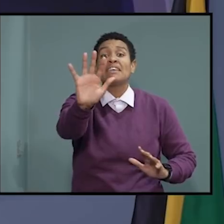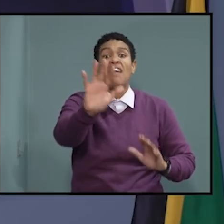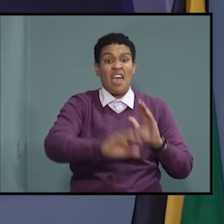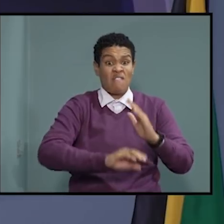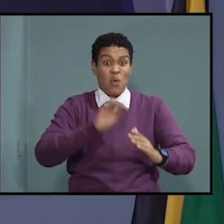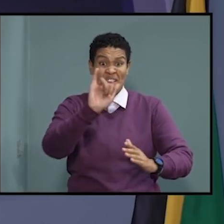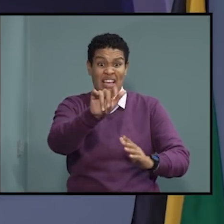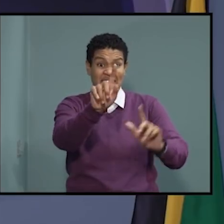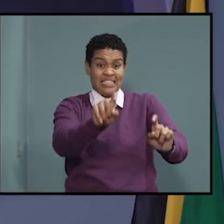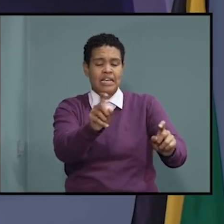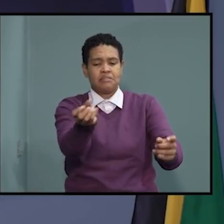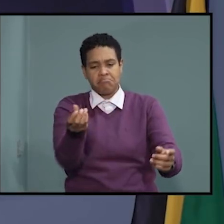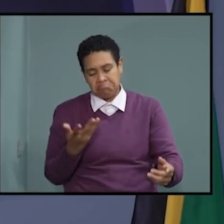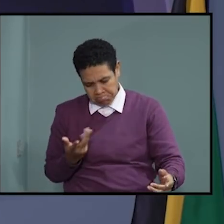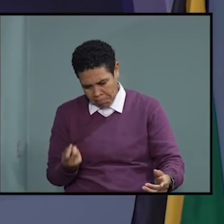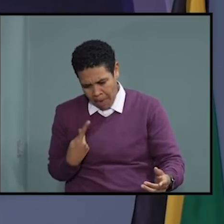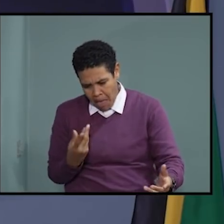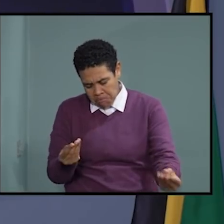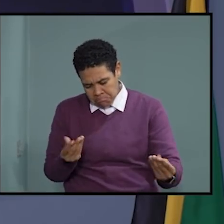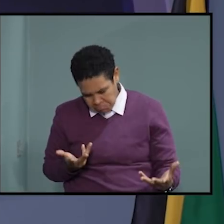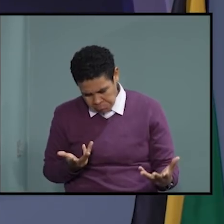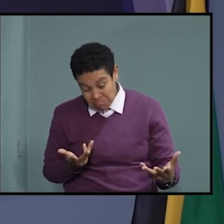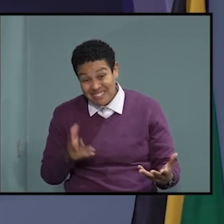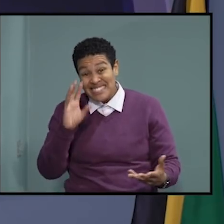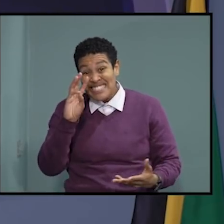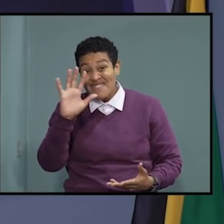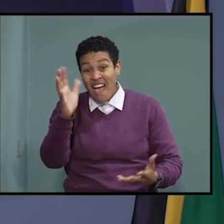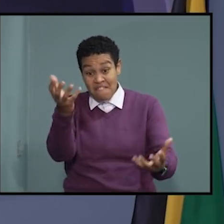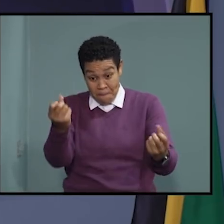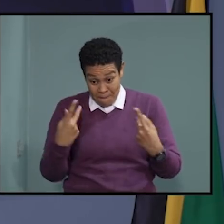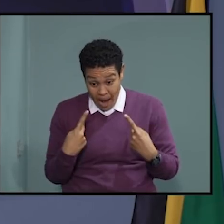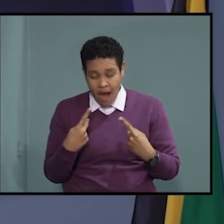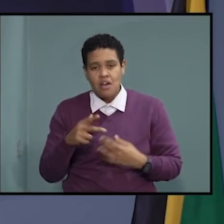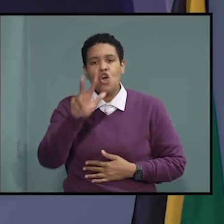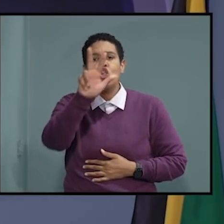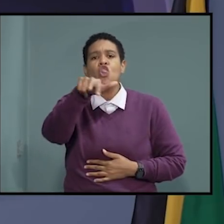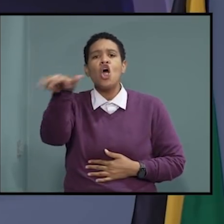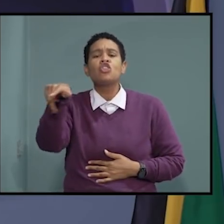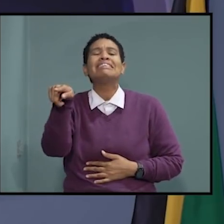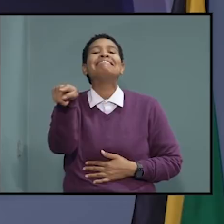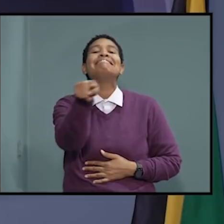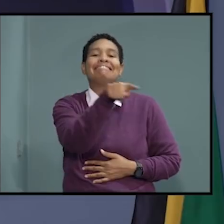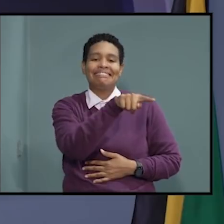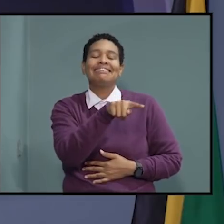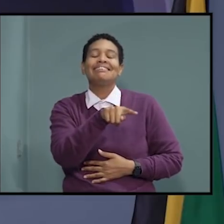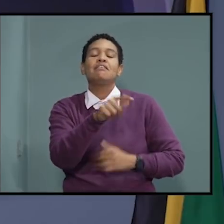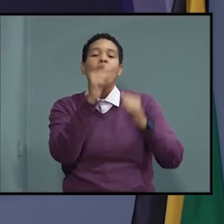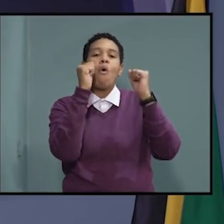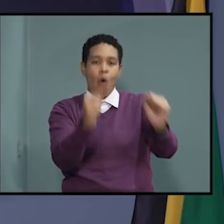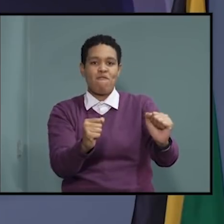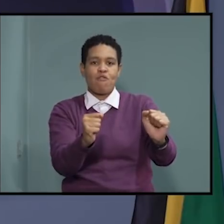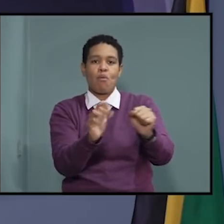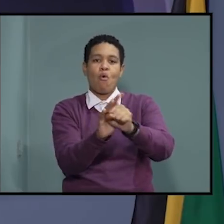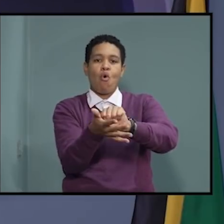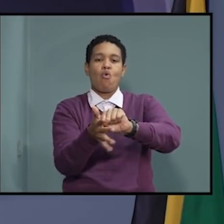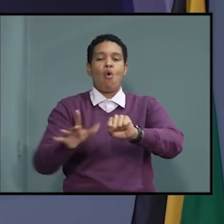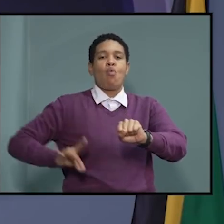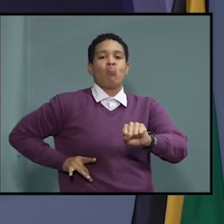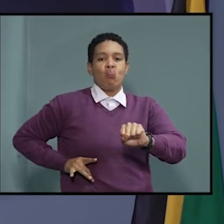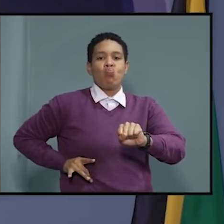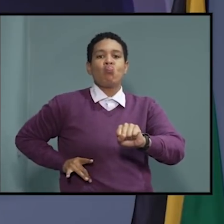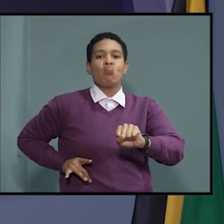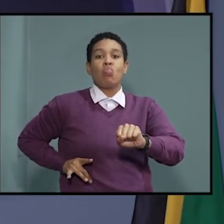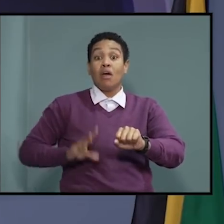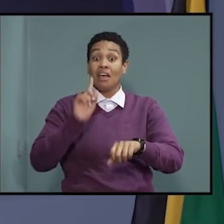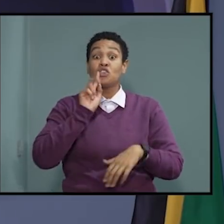those tests have come back. And of that number, 33 samples have come back positive. Two were